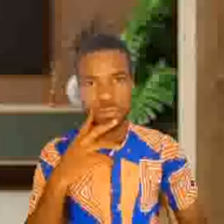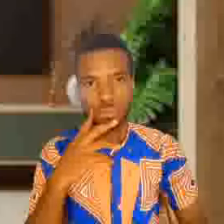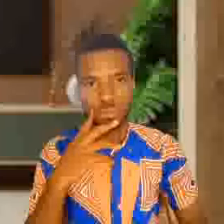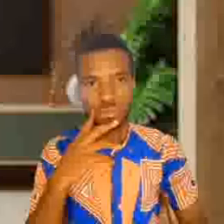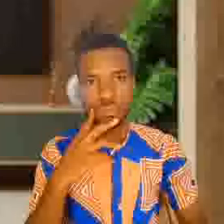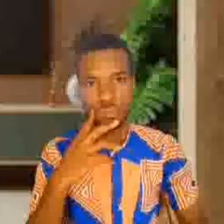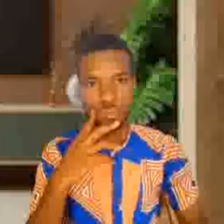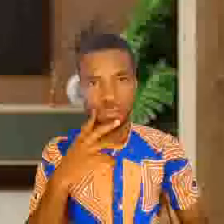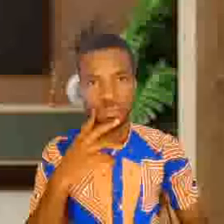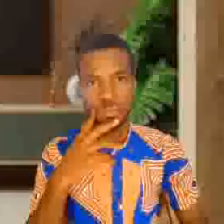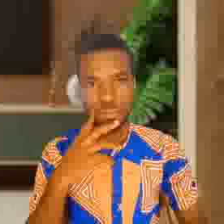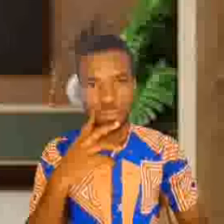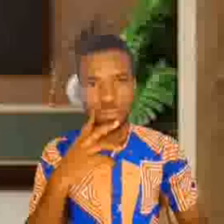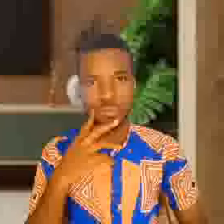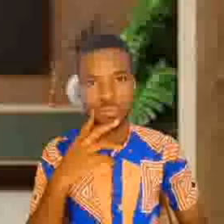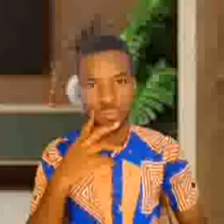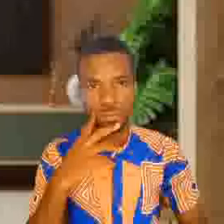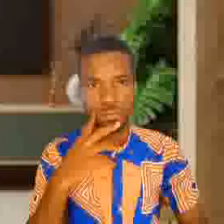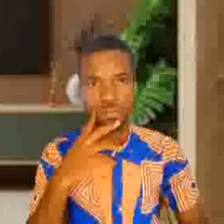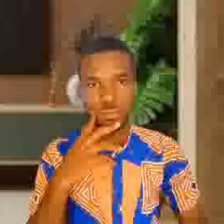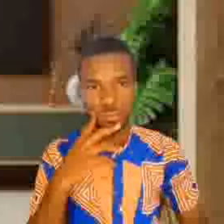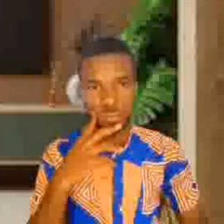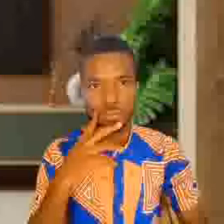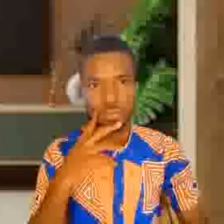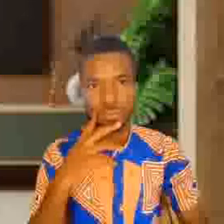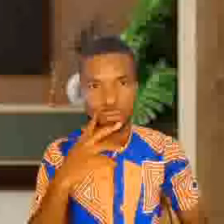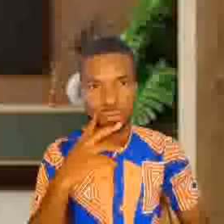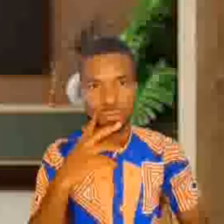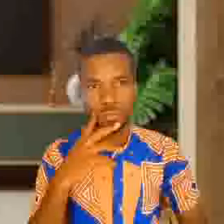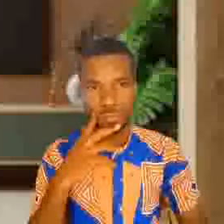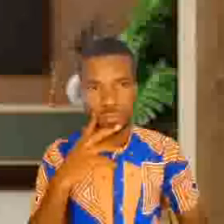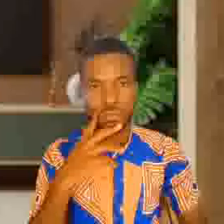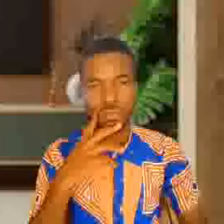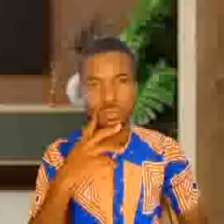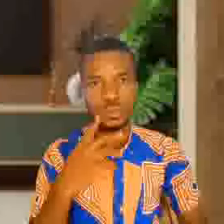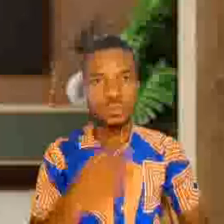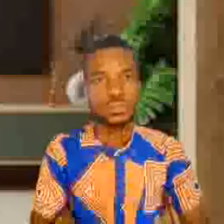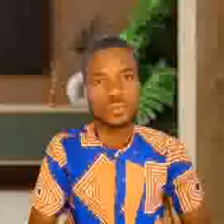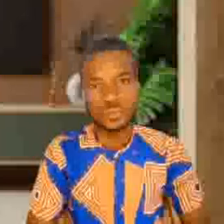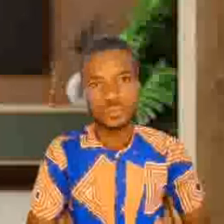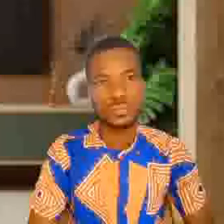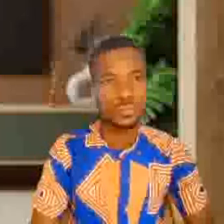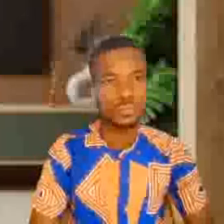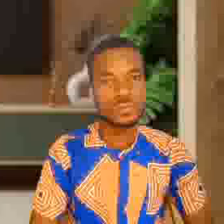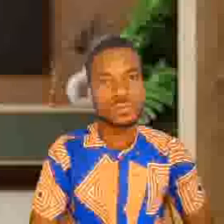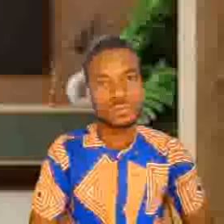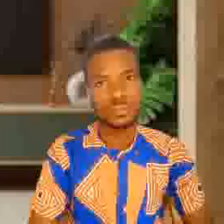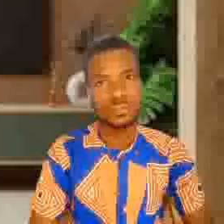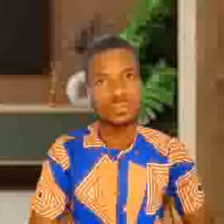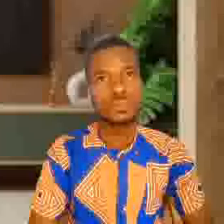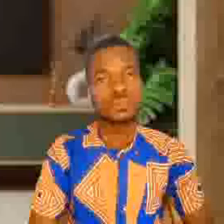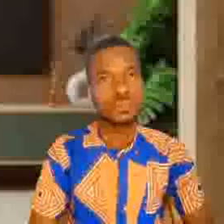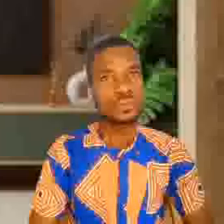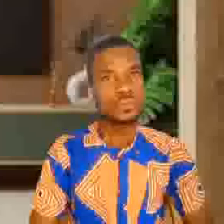mountain. I've not gone. I came to the room, changed to go to the mountain. Then they stopped me. I was in that